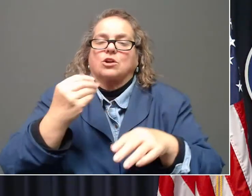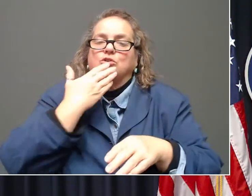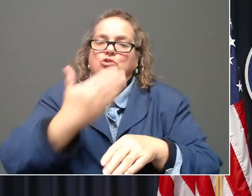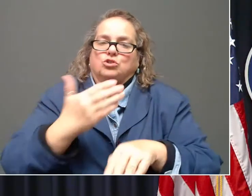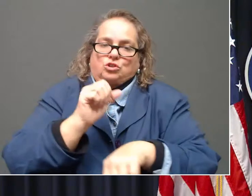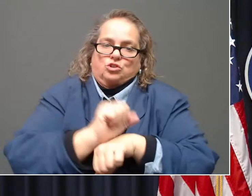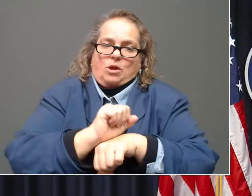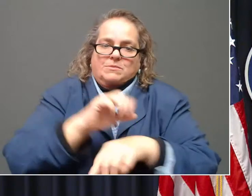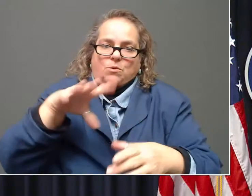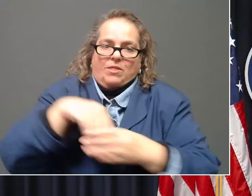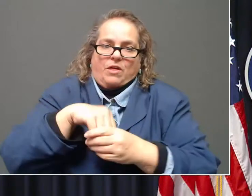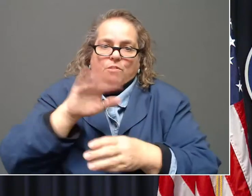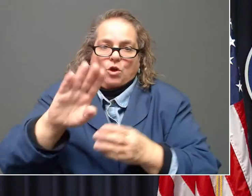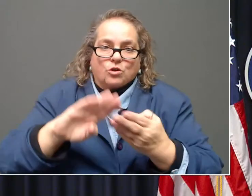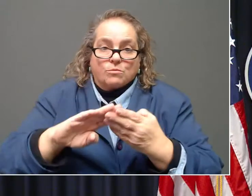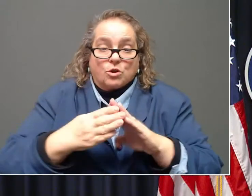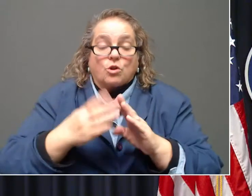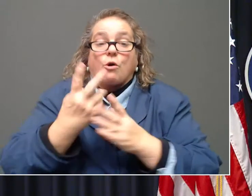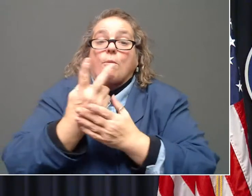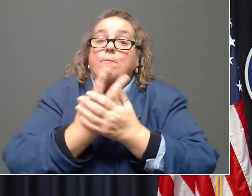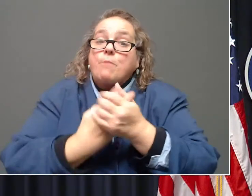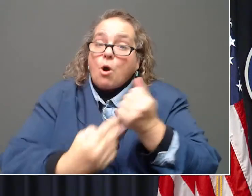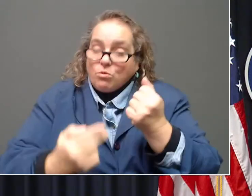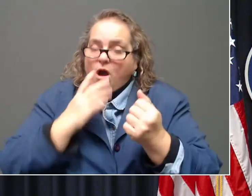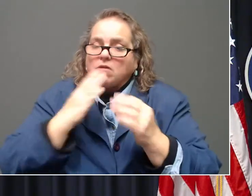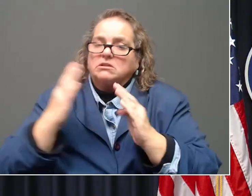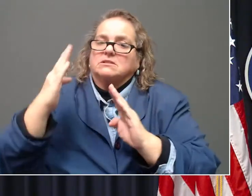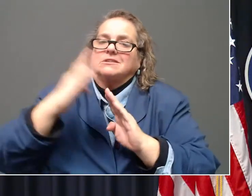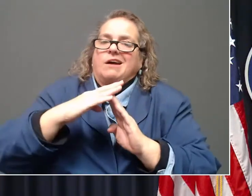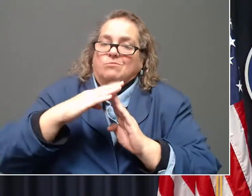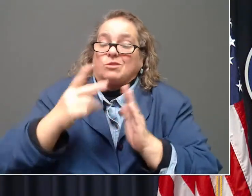which are top priorities for this administration.